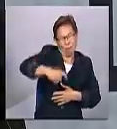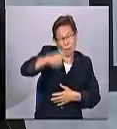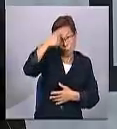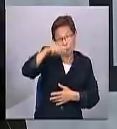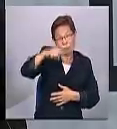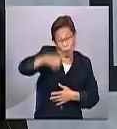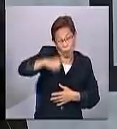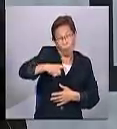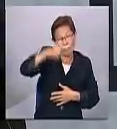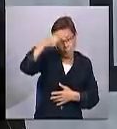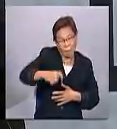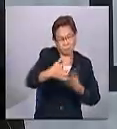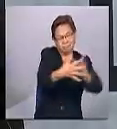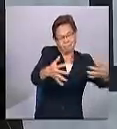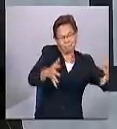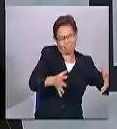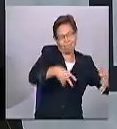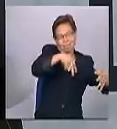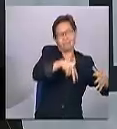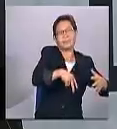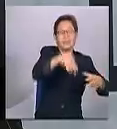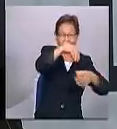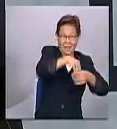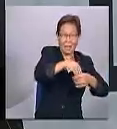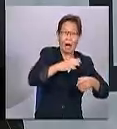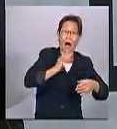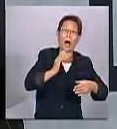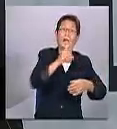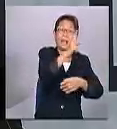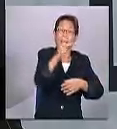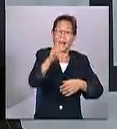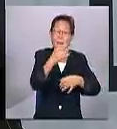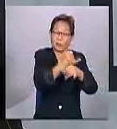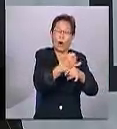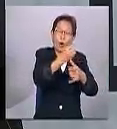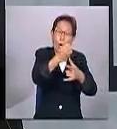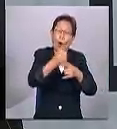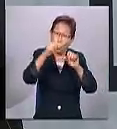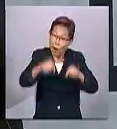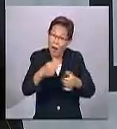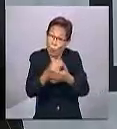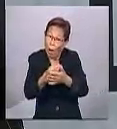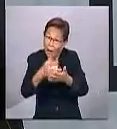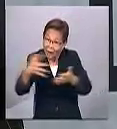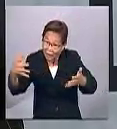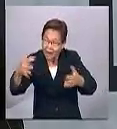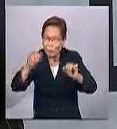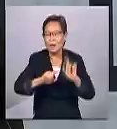be quarantined, either in our institution or if they can afford, into the hotel.